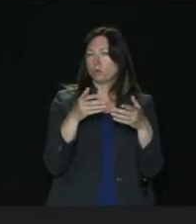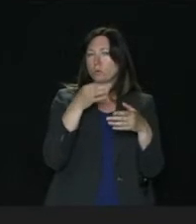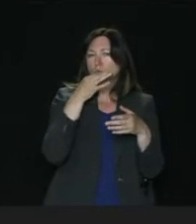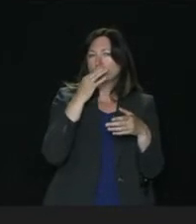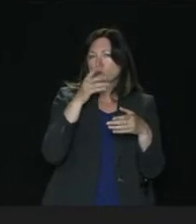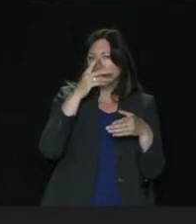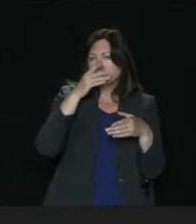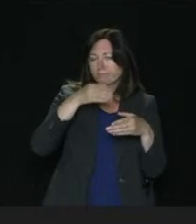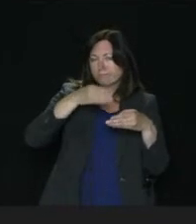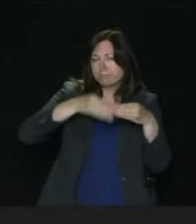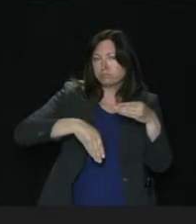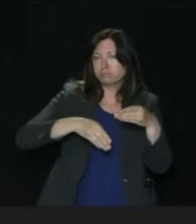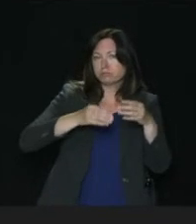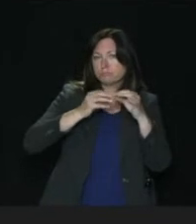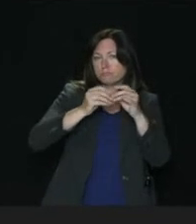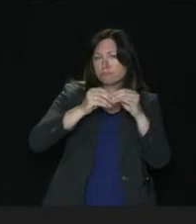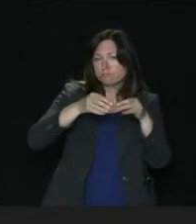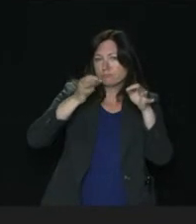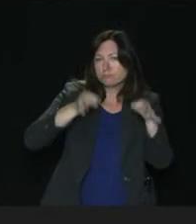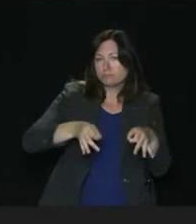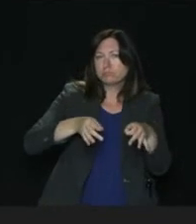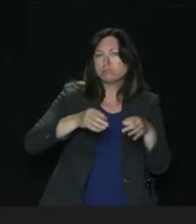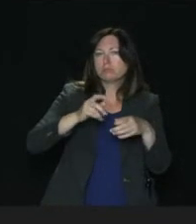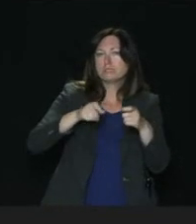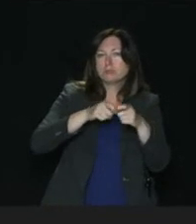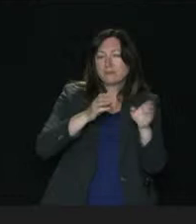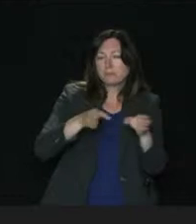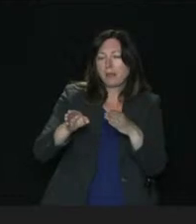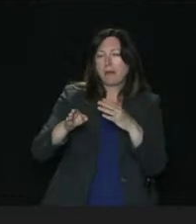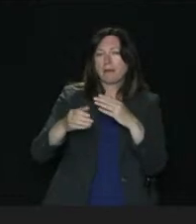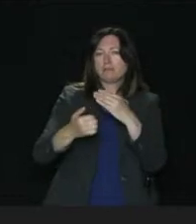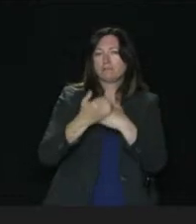and logistical arrangements in the coming days.